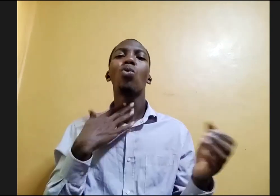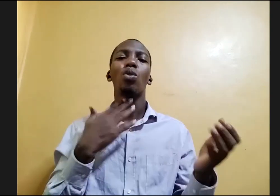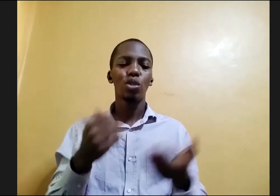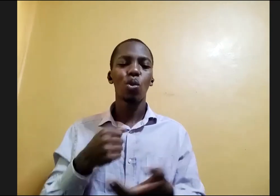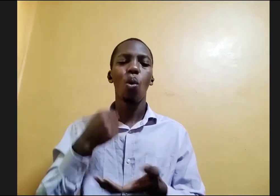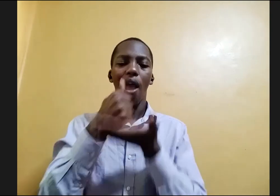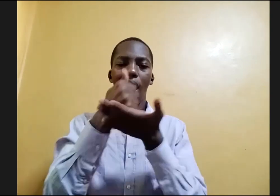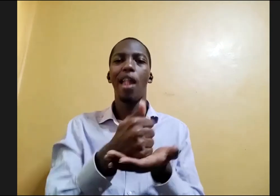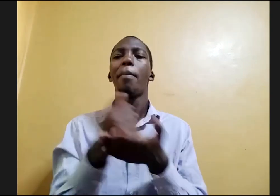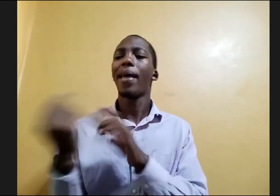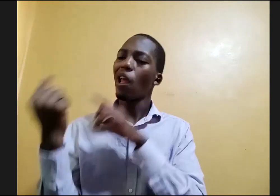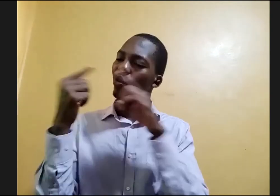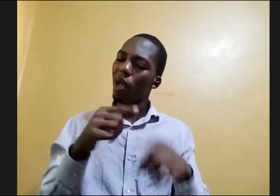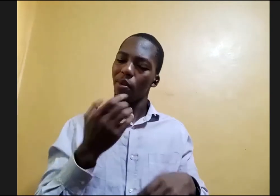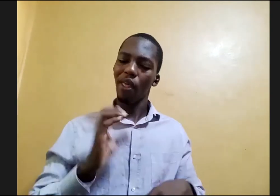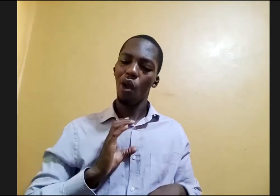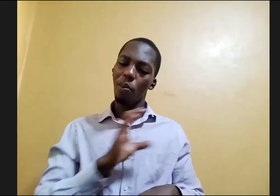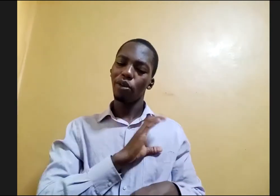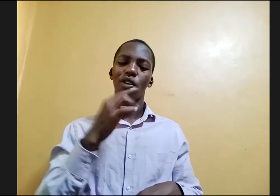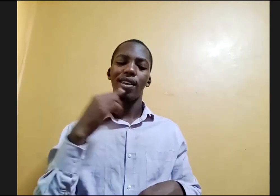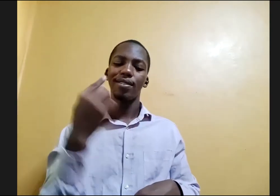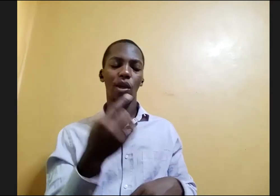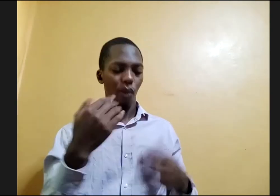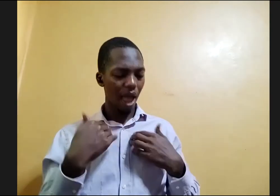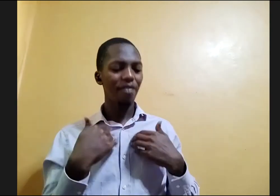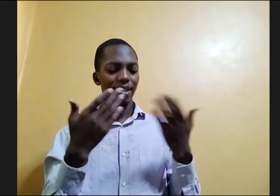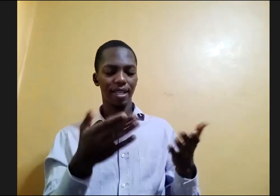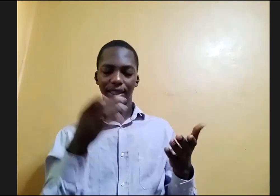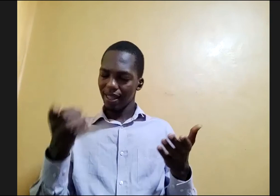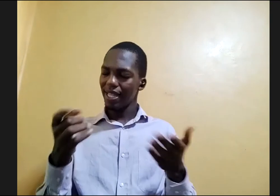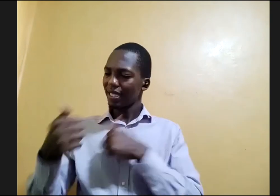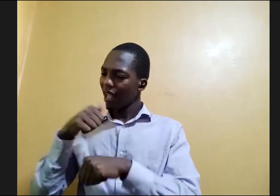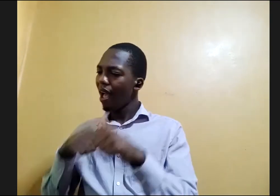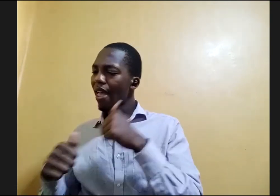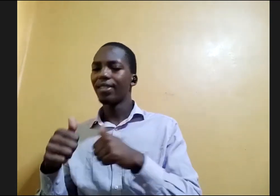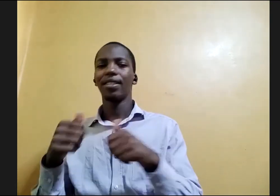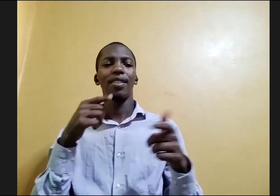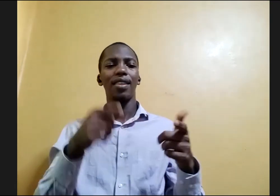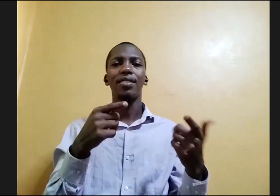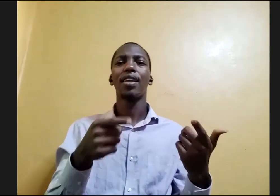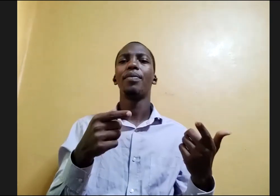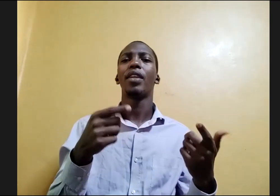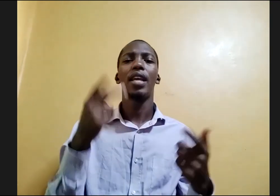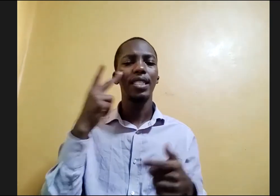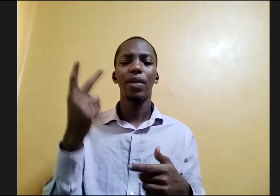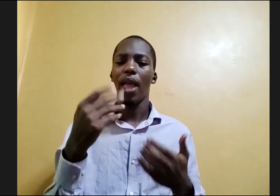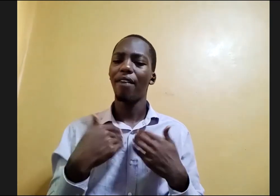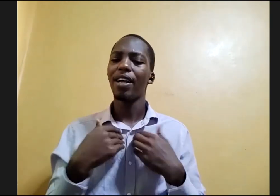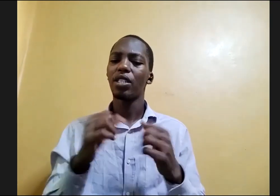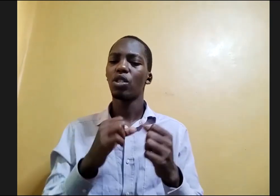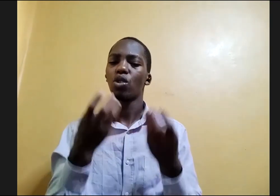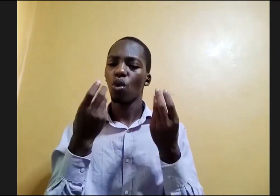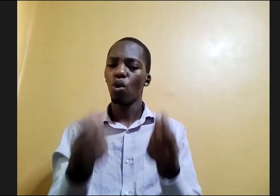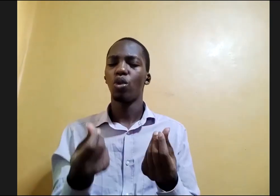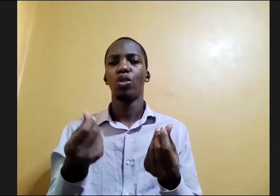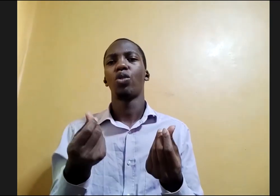and to say, yes, we have something. And there's this scientific, this ECTOP will be all study this and to see if there's a solution, try to find the